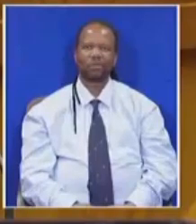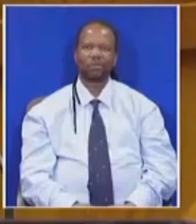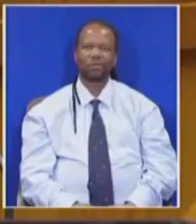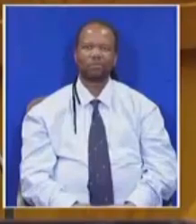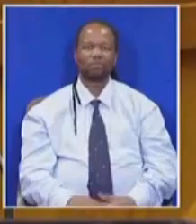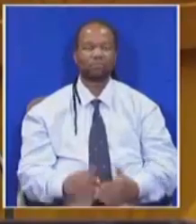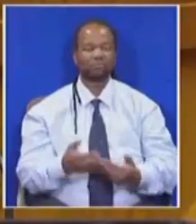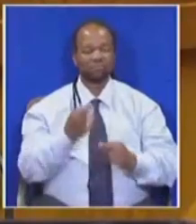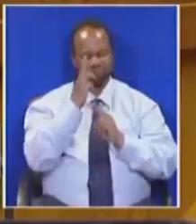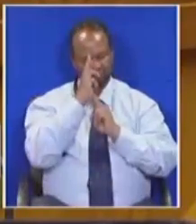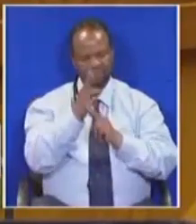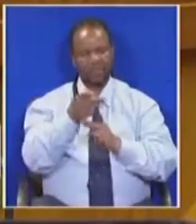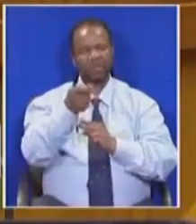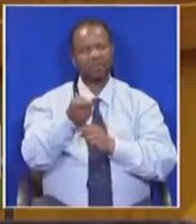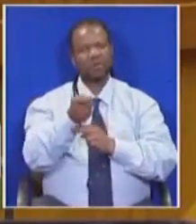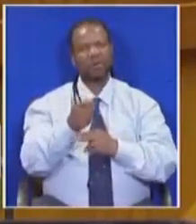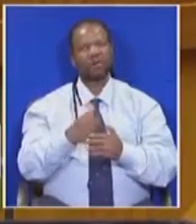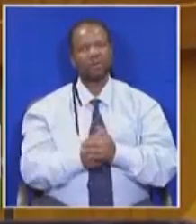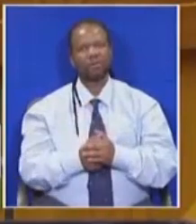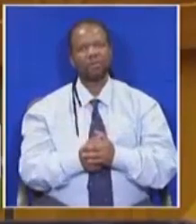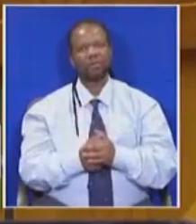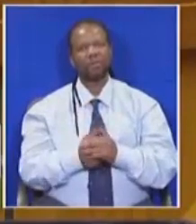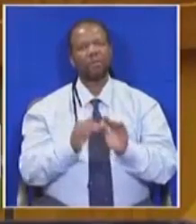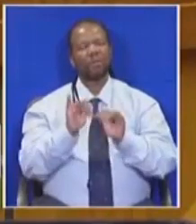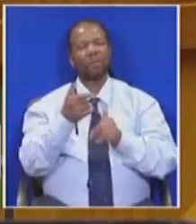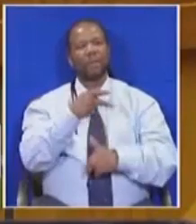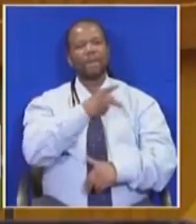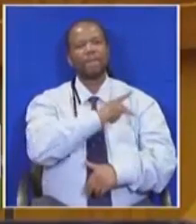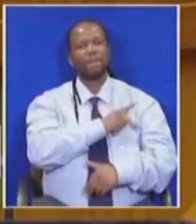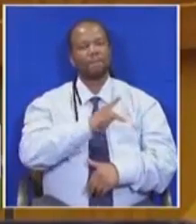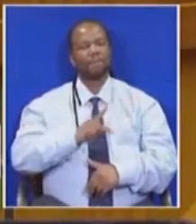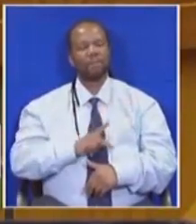Honorable Speaker, Mr. President, Deputy